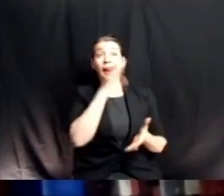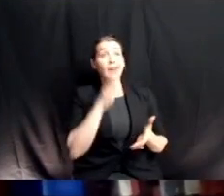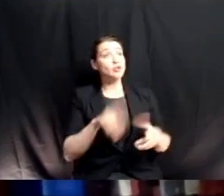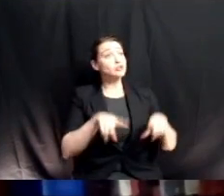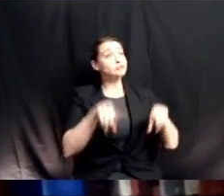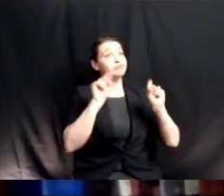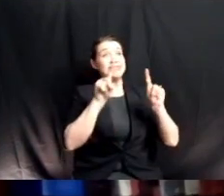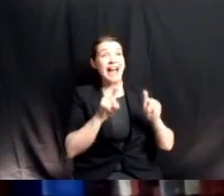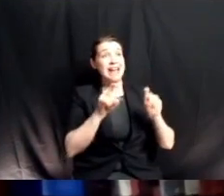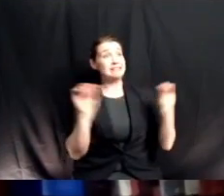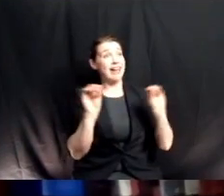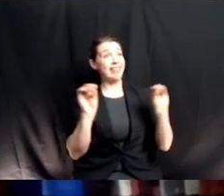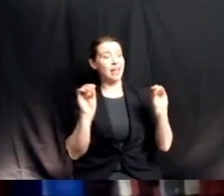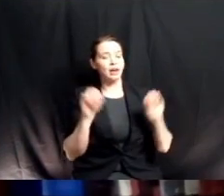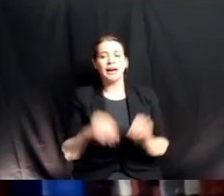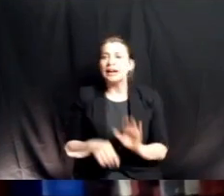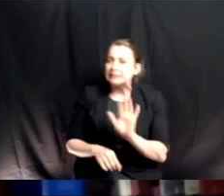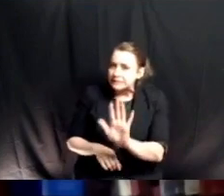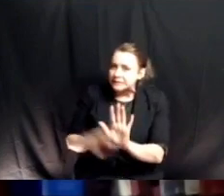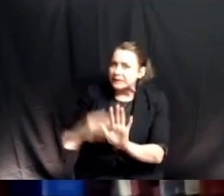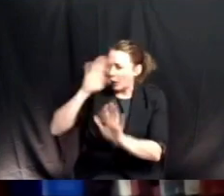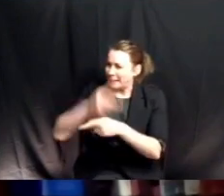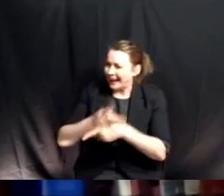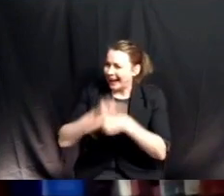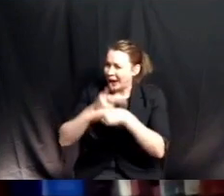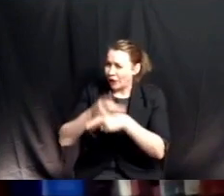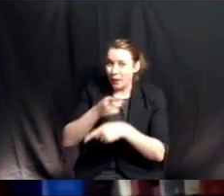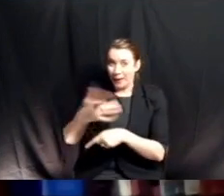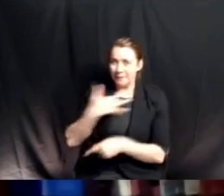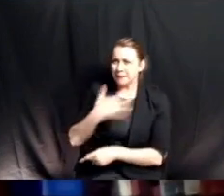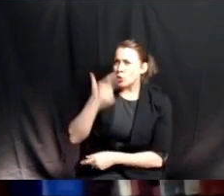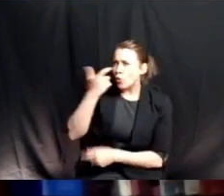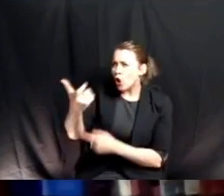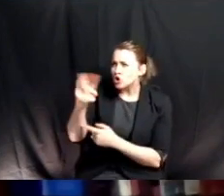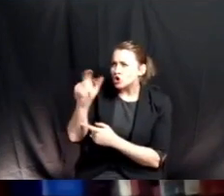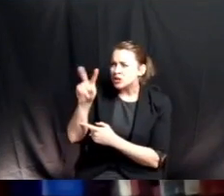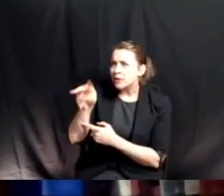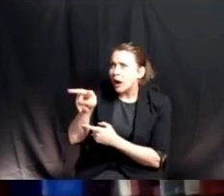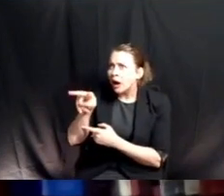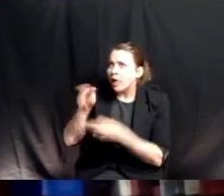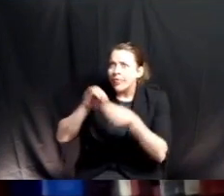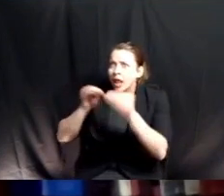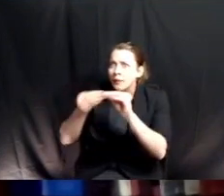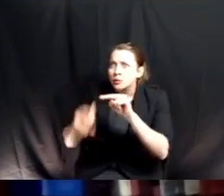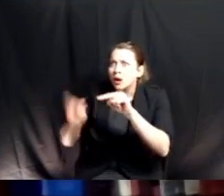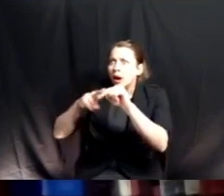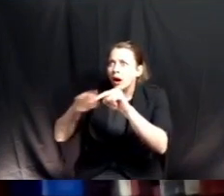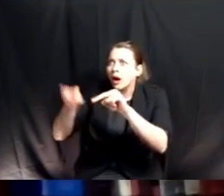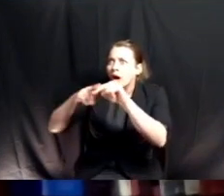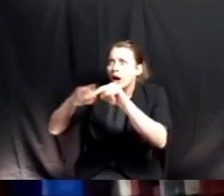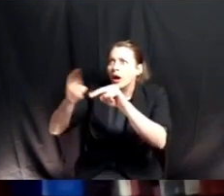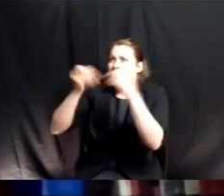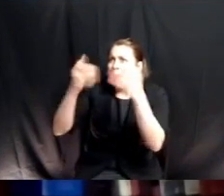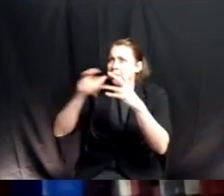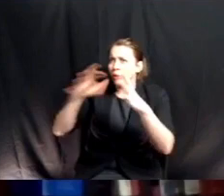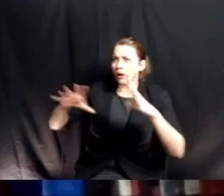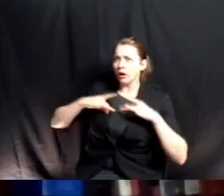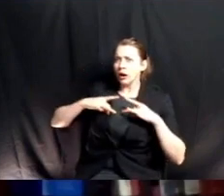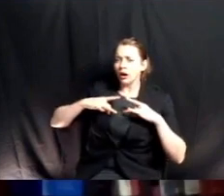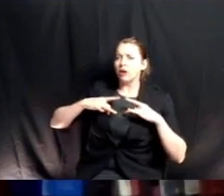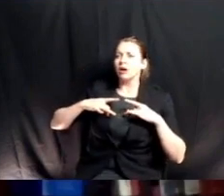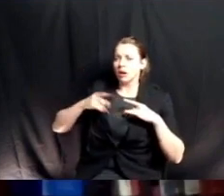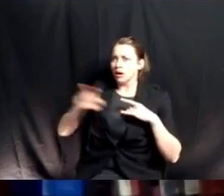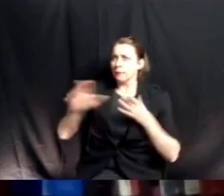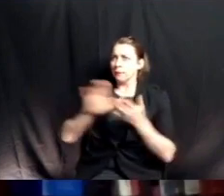know everybody turns on the TV and you see the climbing number of total cases that have existed in the state. But